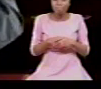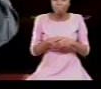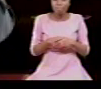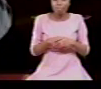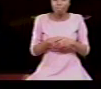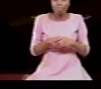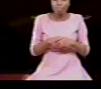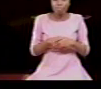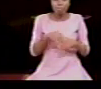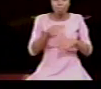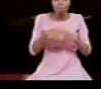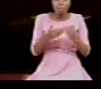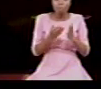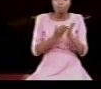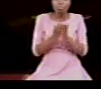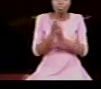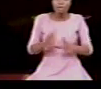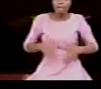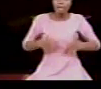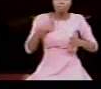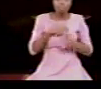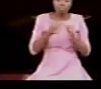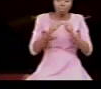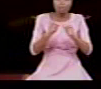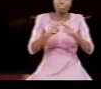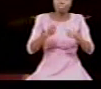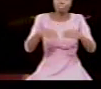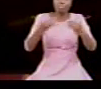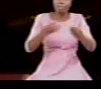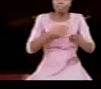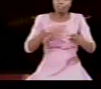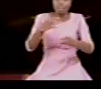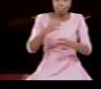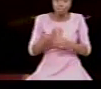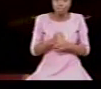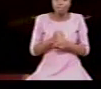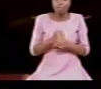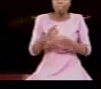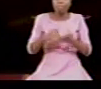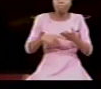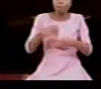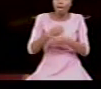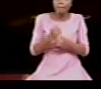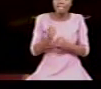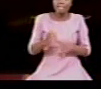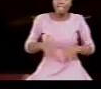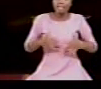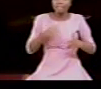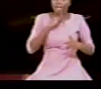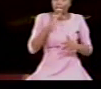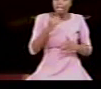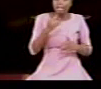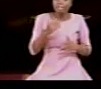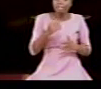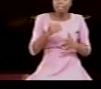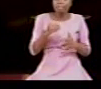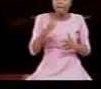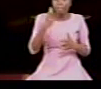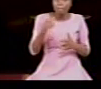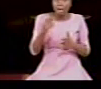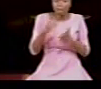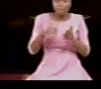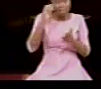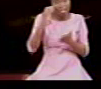All through life, we keep on giving and receiving all through life. One makes a living, it is said, by what he